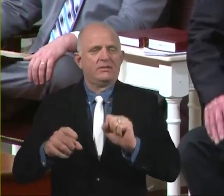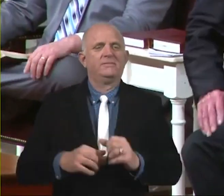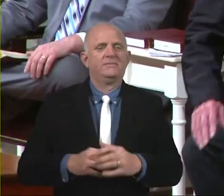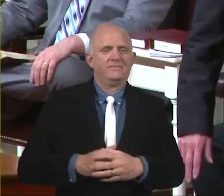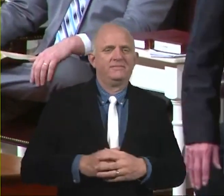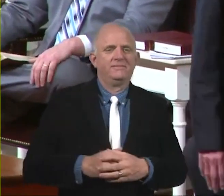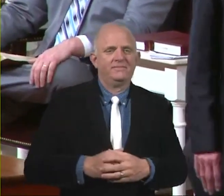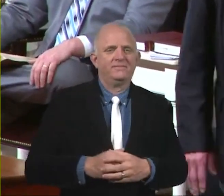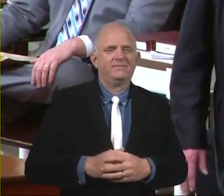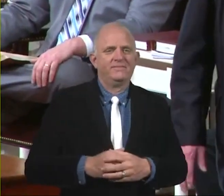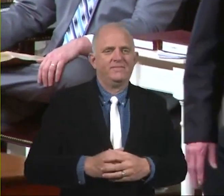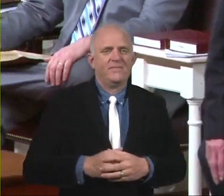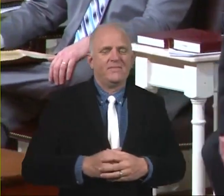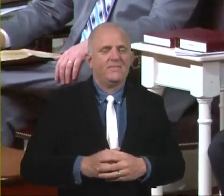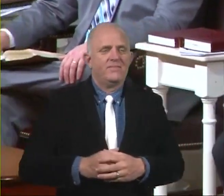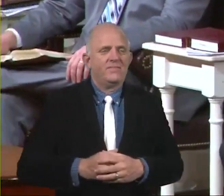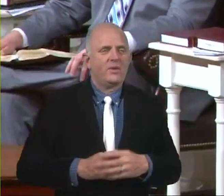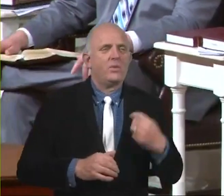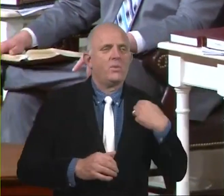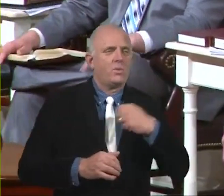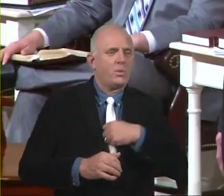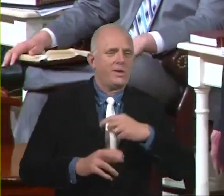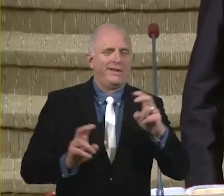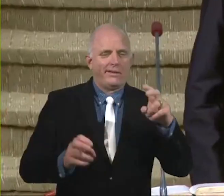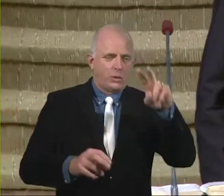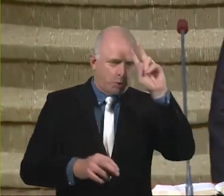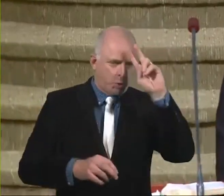That's how stupid we are.